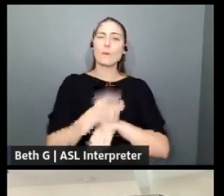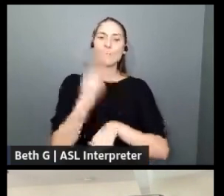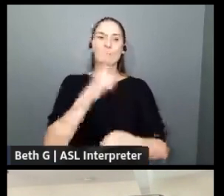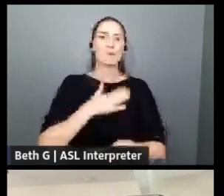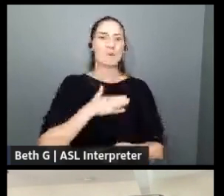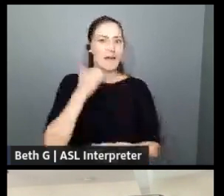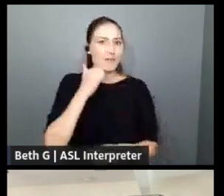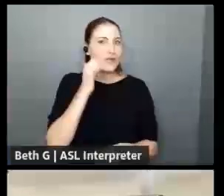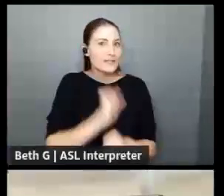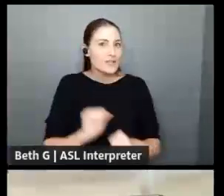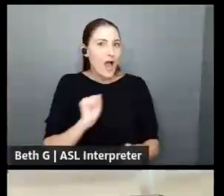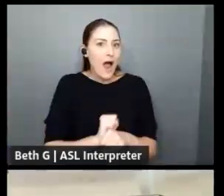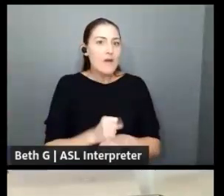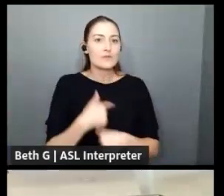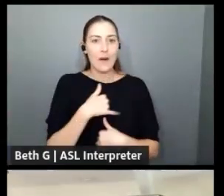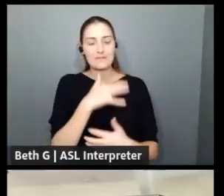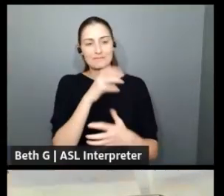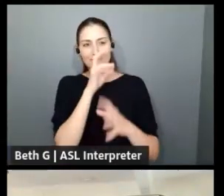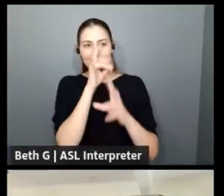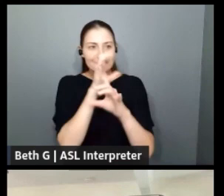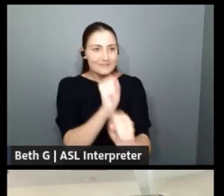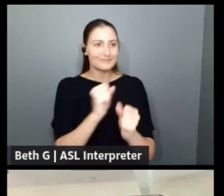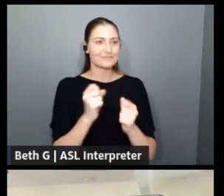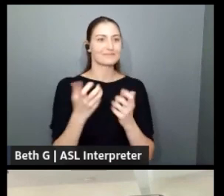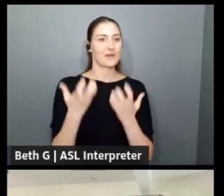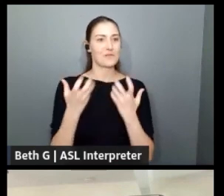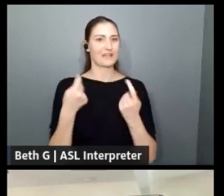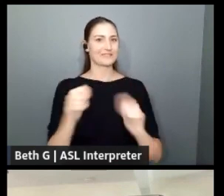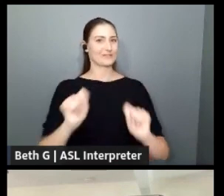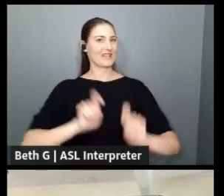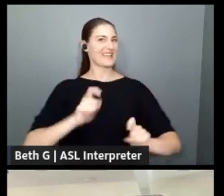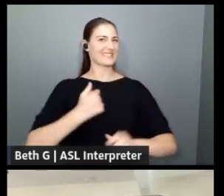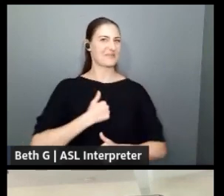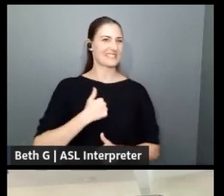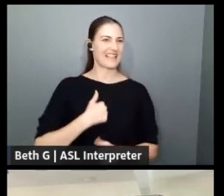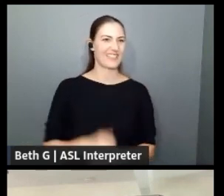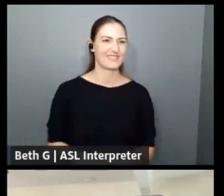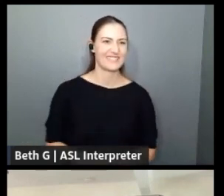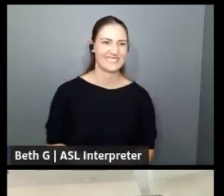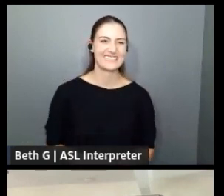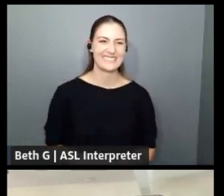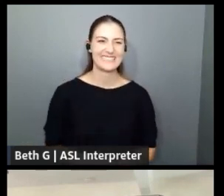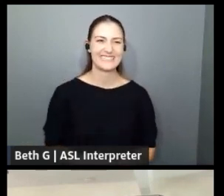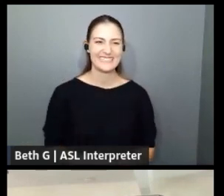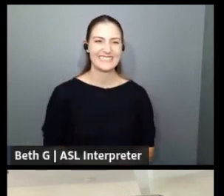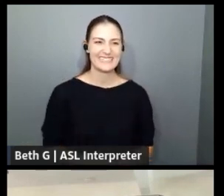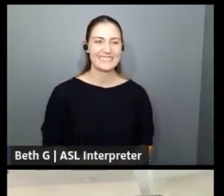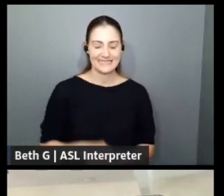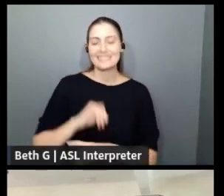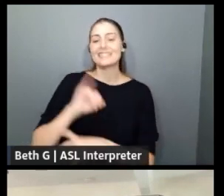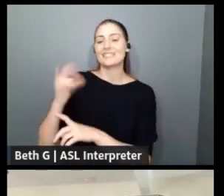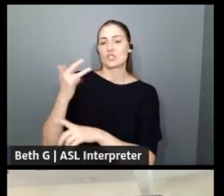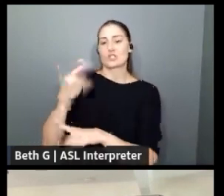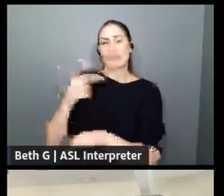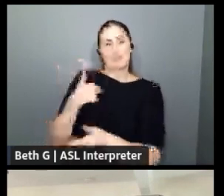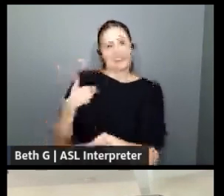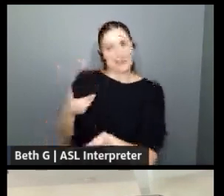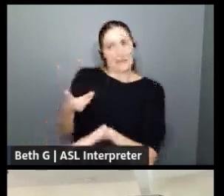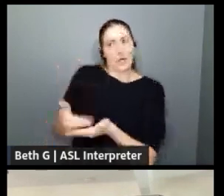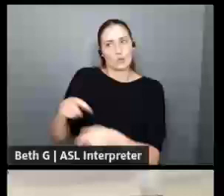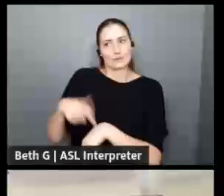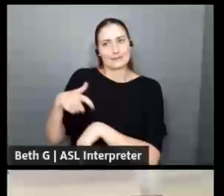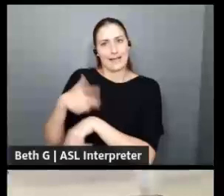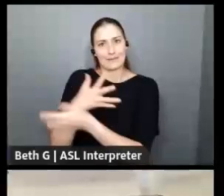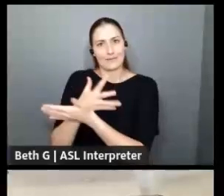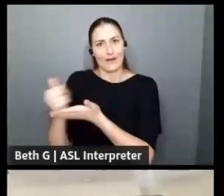I'm very interested in trying this myself. So cool. I know we're pretty much close to time, so I'm sure a lot of people here will